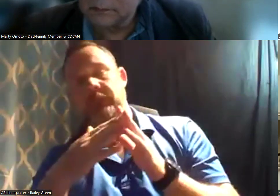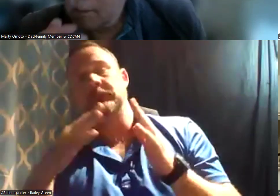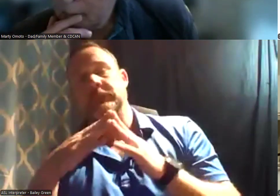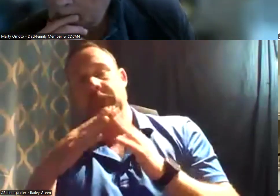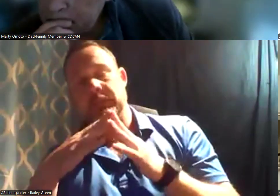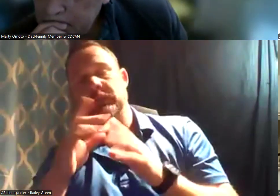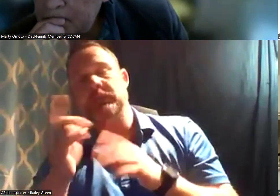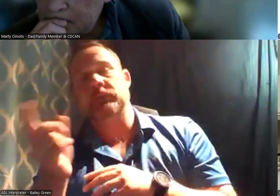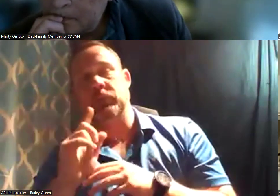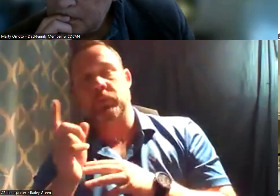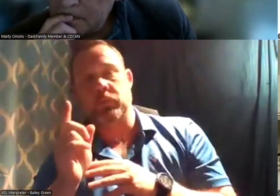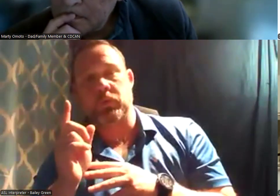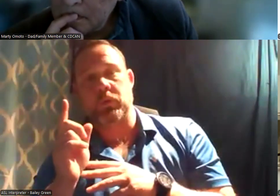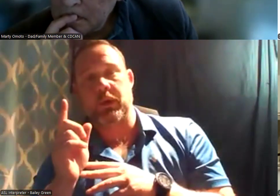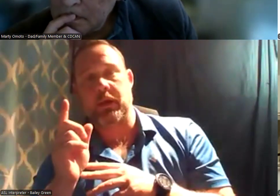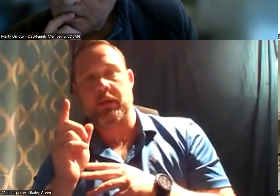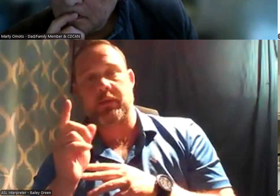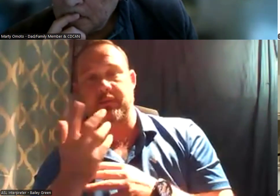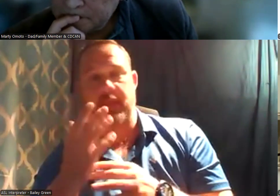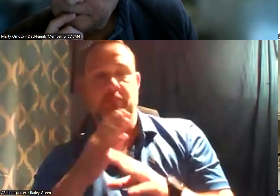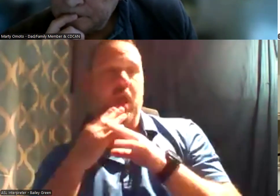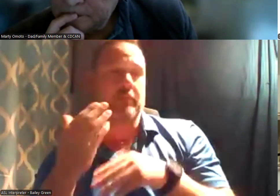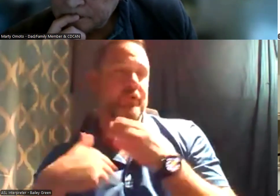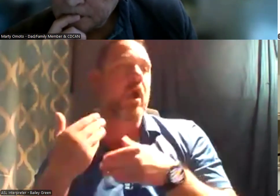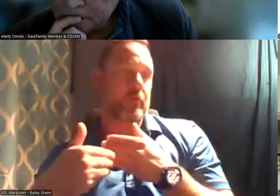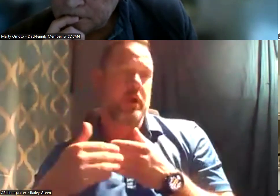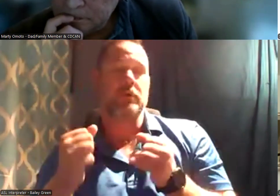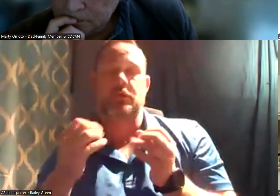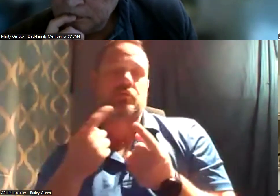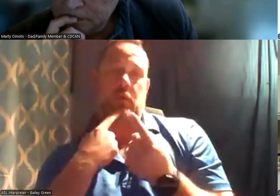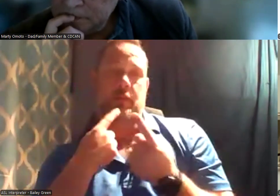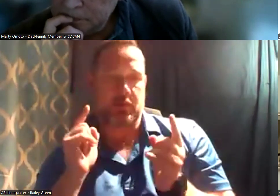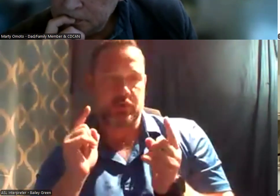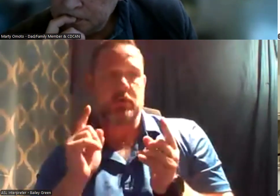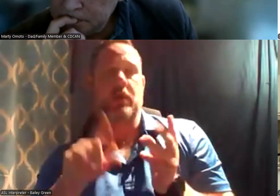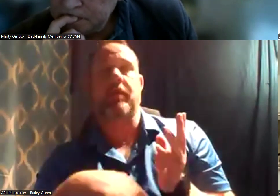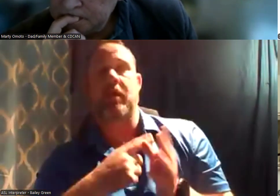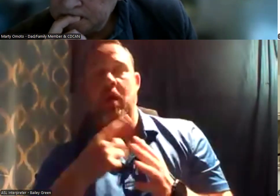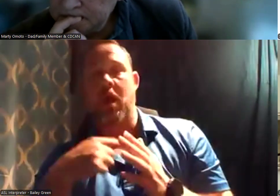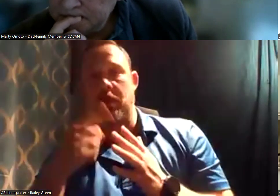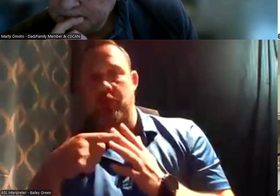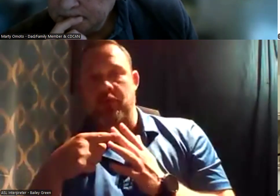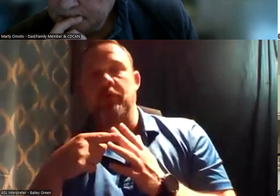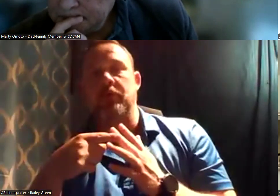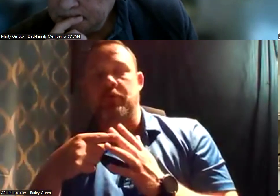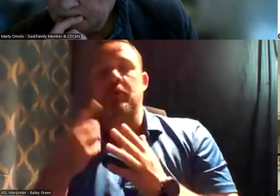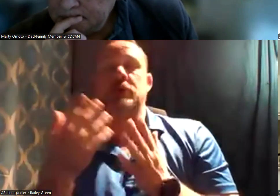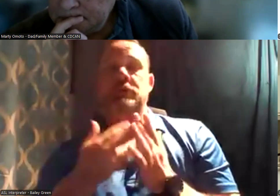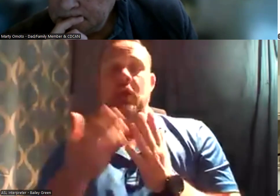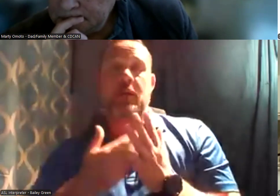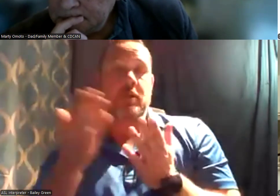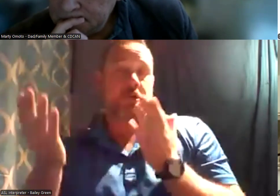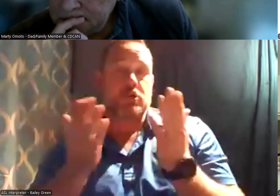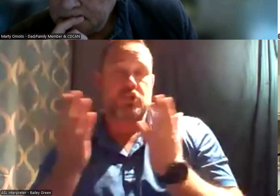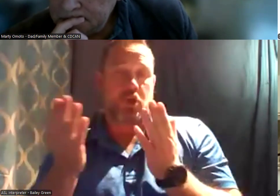are blocking the progress. So I just want to mention that. And then the other thing is that sometimes services